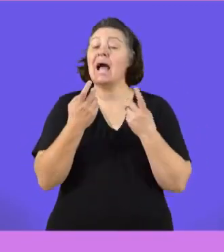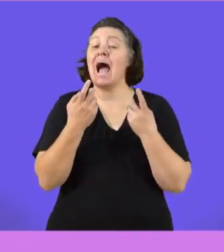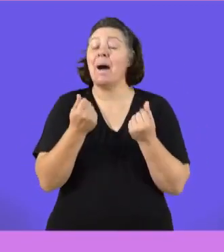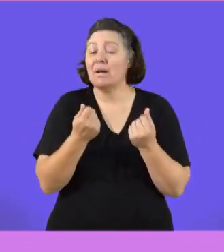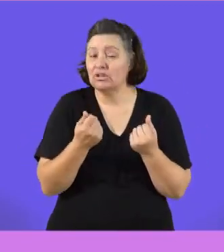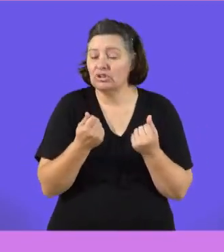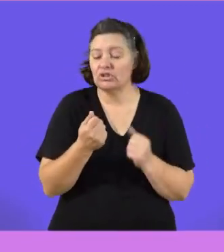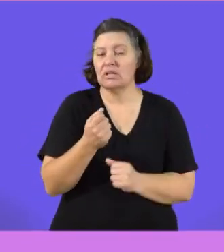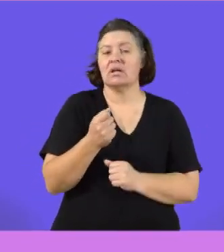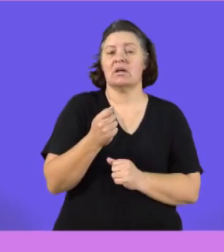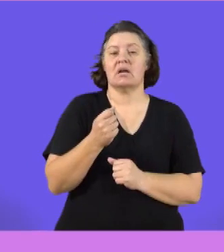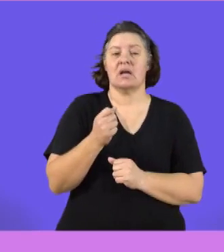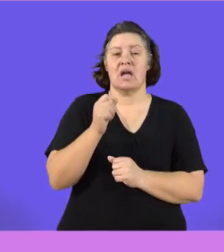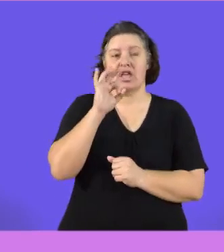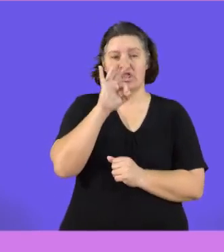a cost of